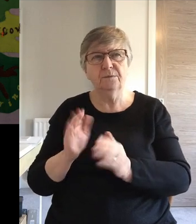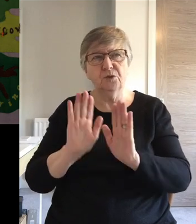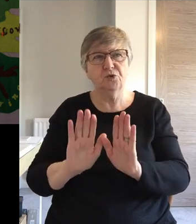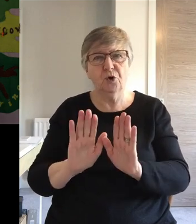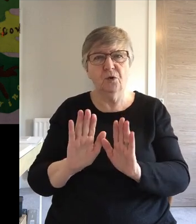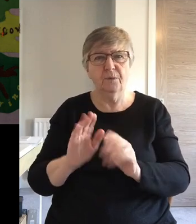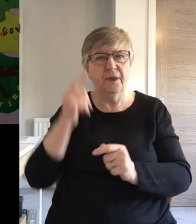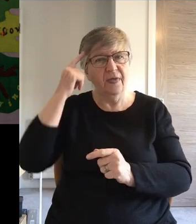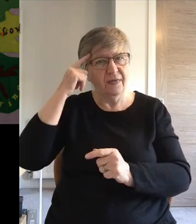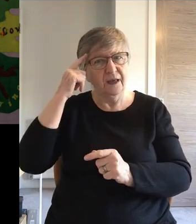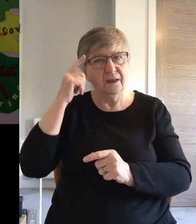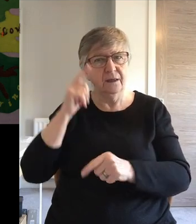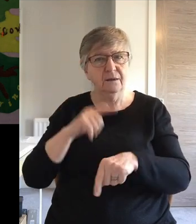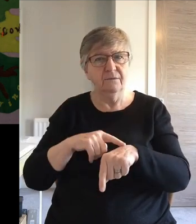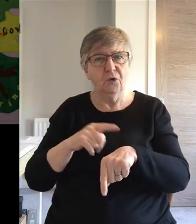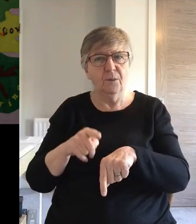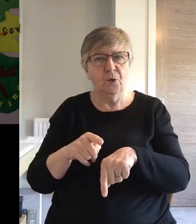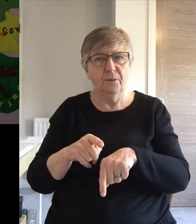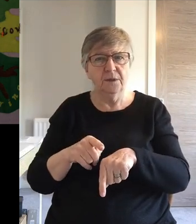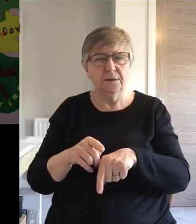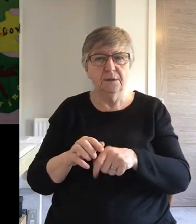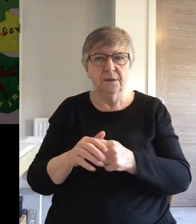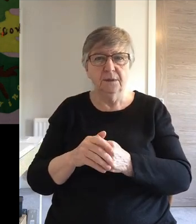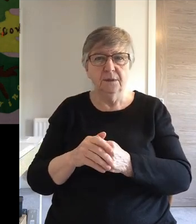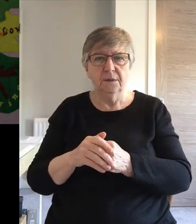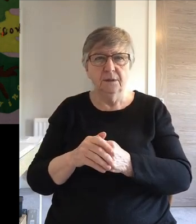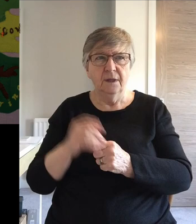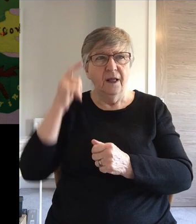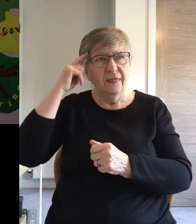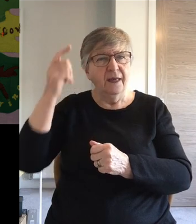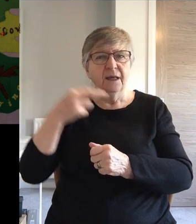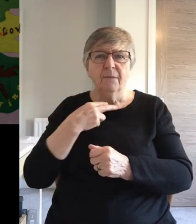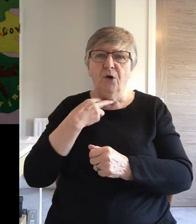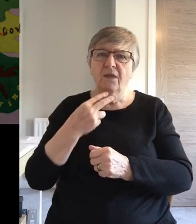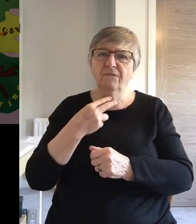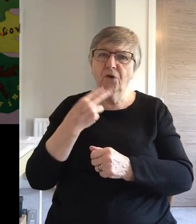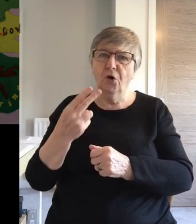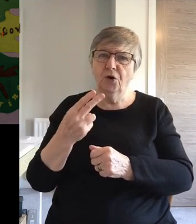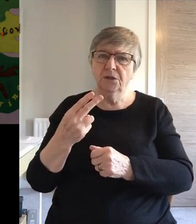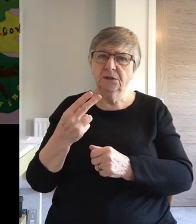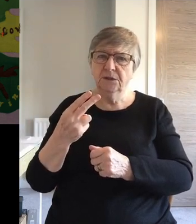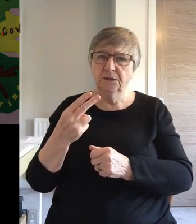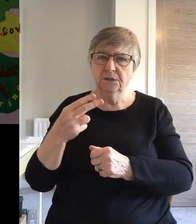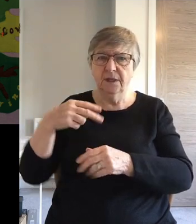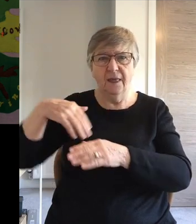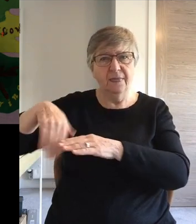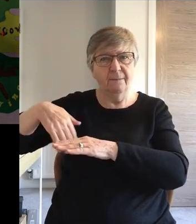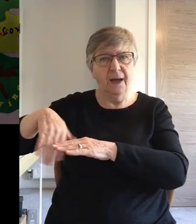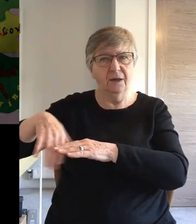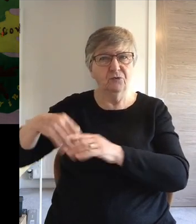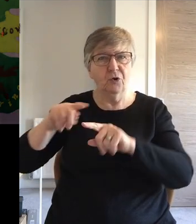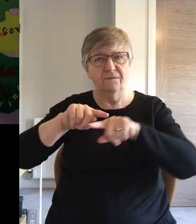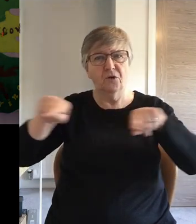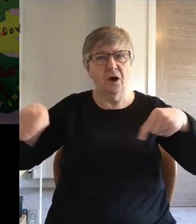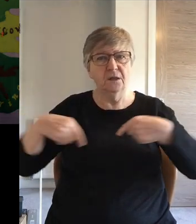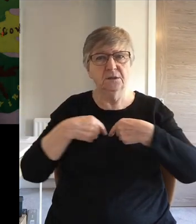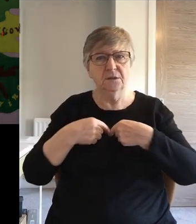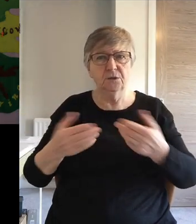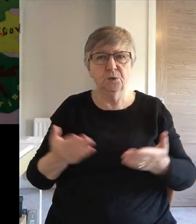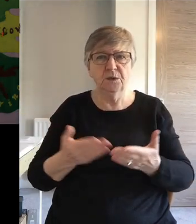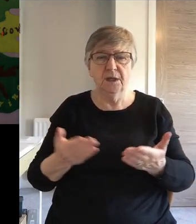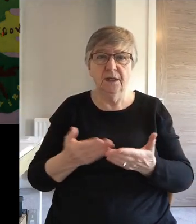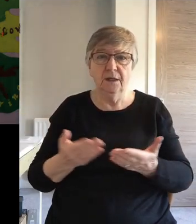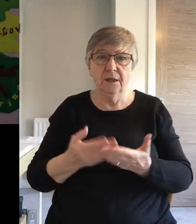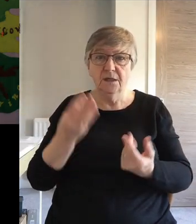So stand back for a moment and think about some of the voices that are in the background for us